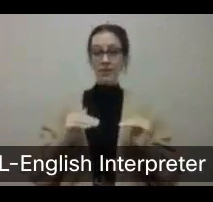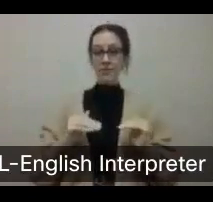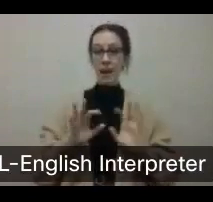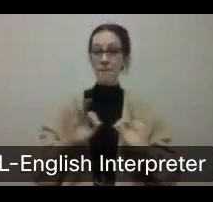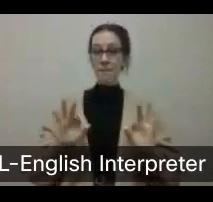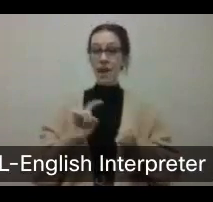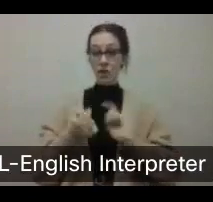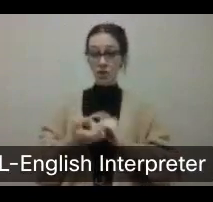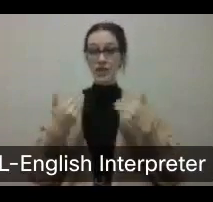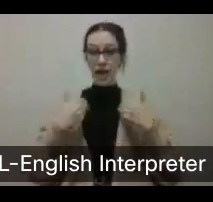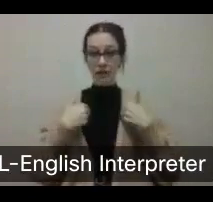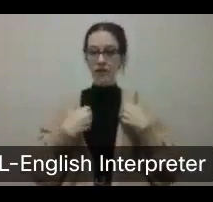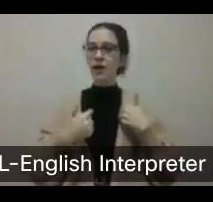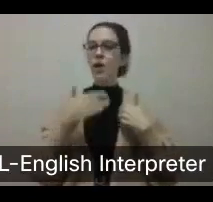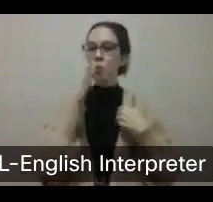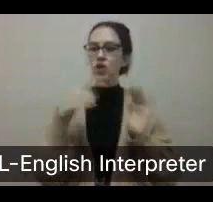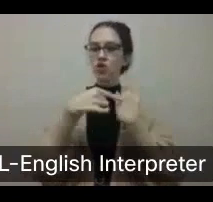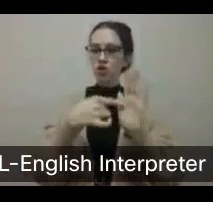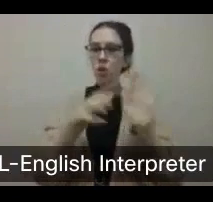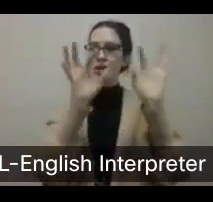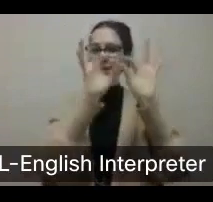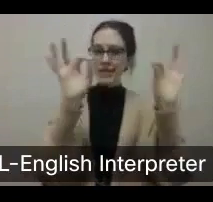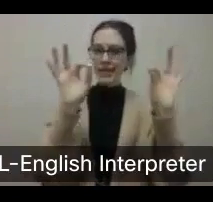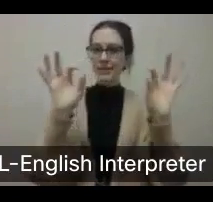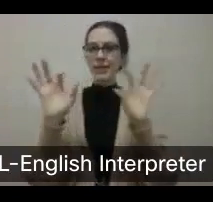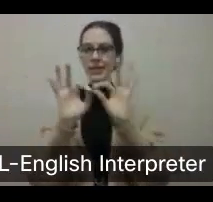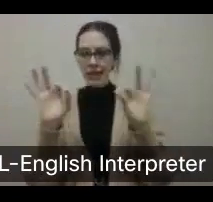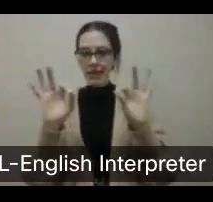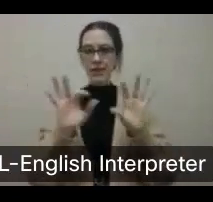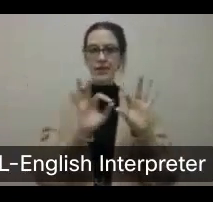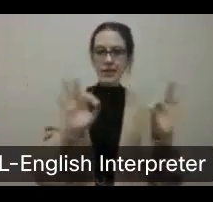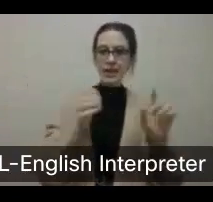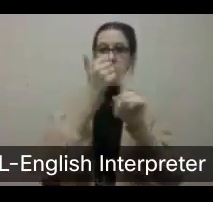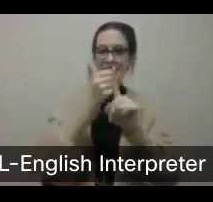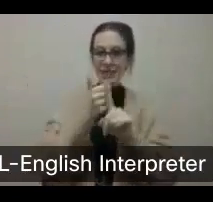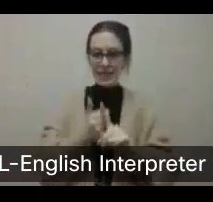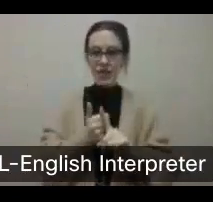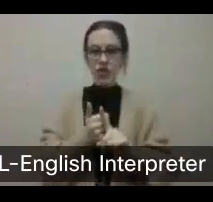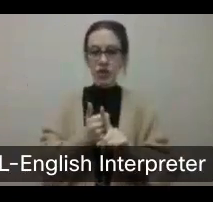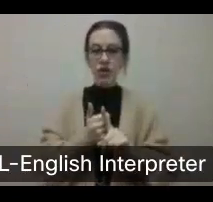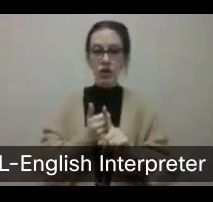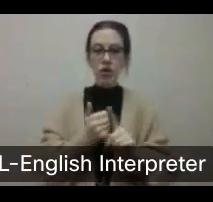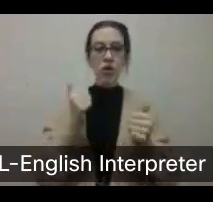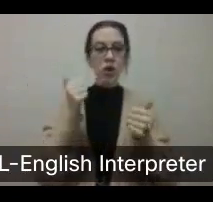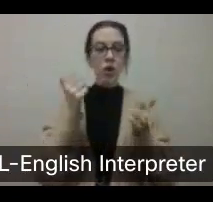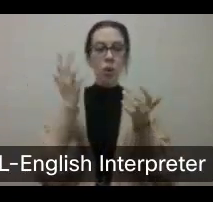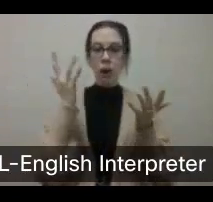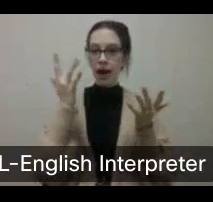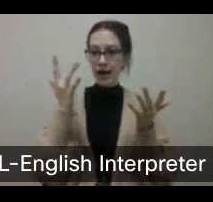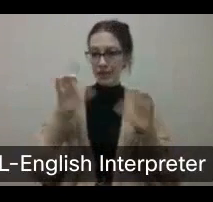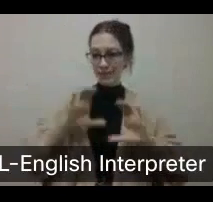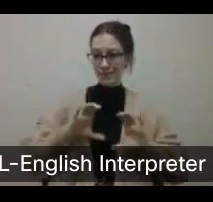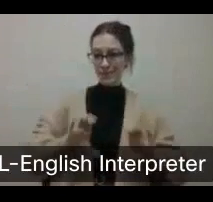through this sentence by sentence to show you how this paraphrase at the bottom part of the screen is not an appropriate